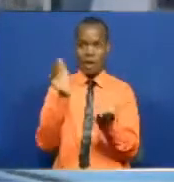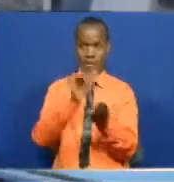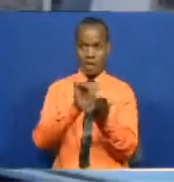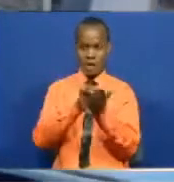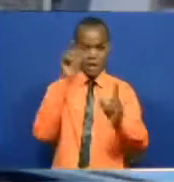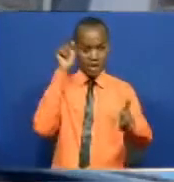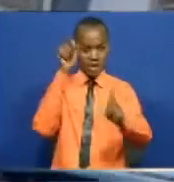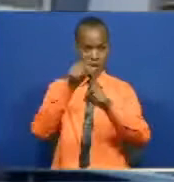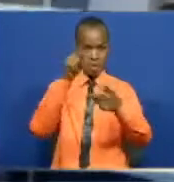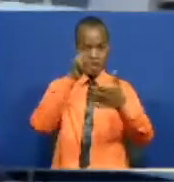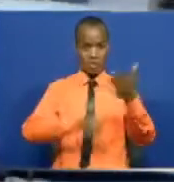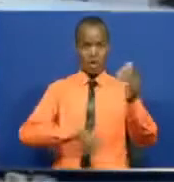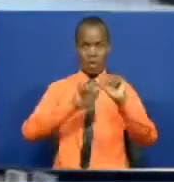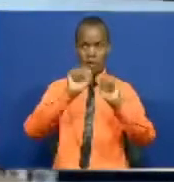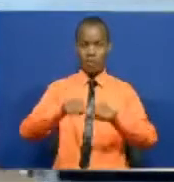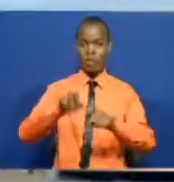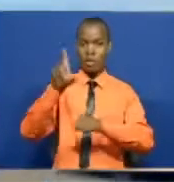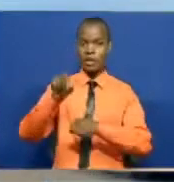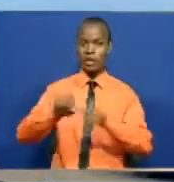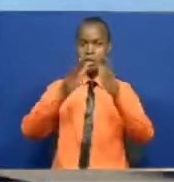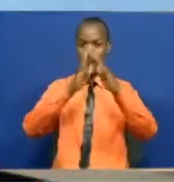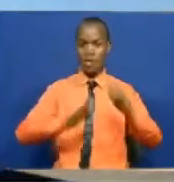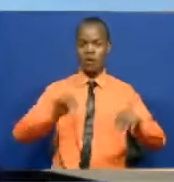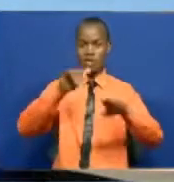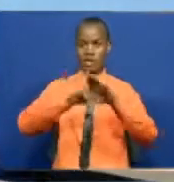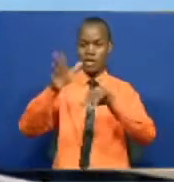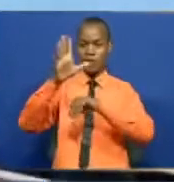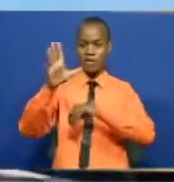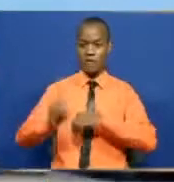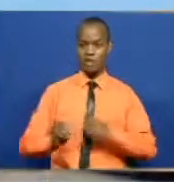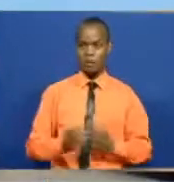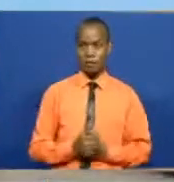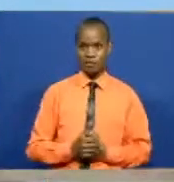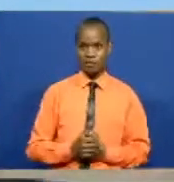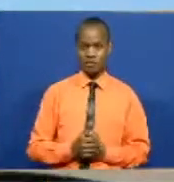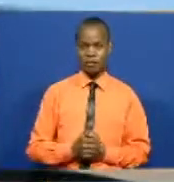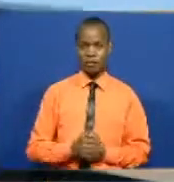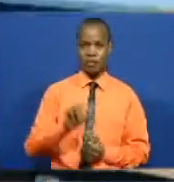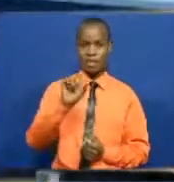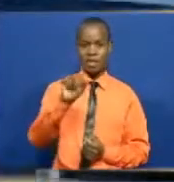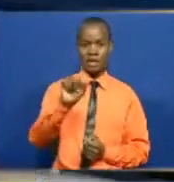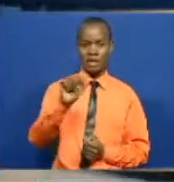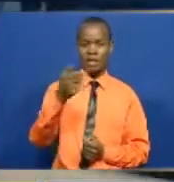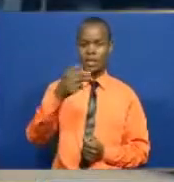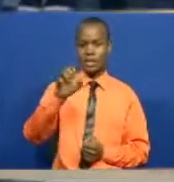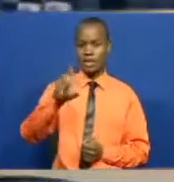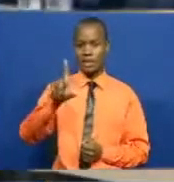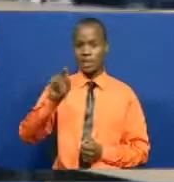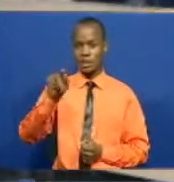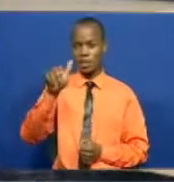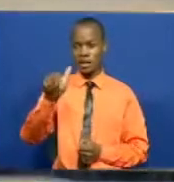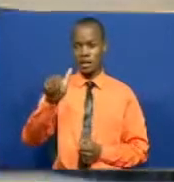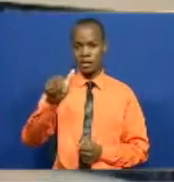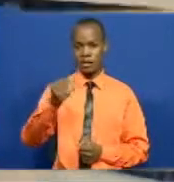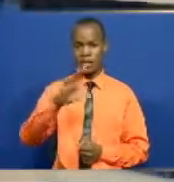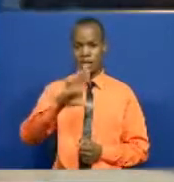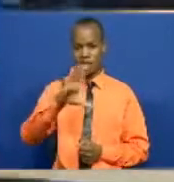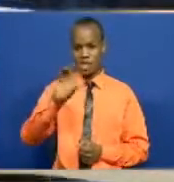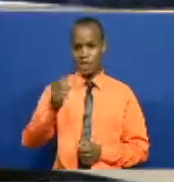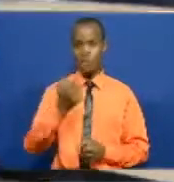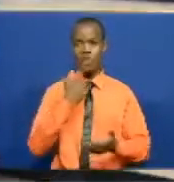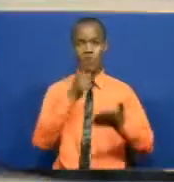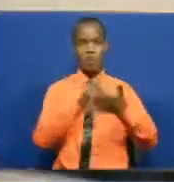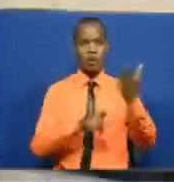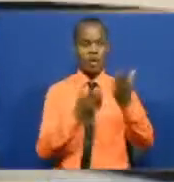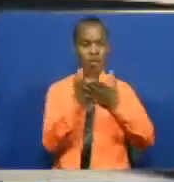the affordable housing crisis evident across the continent. Shelter Africa CEO Andrew Shimfonda says the two institutions